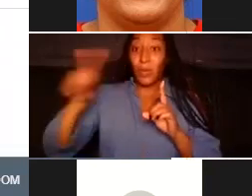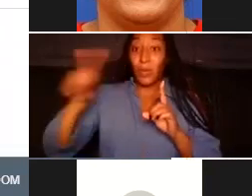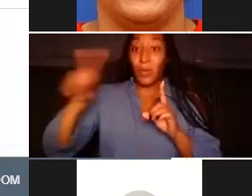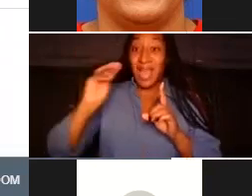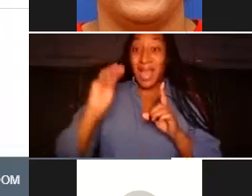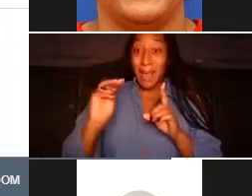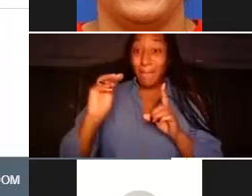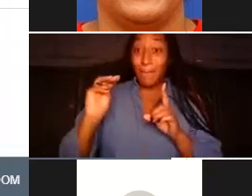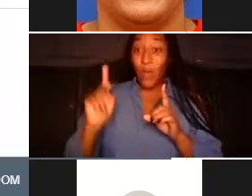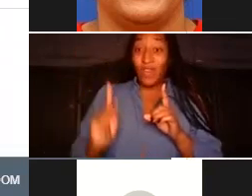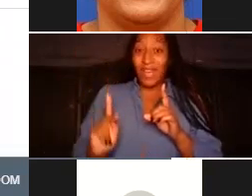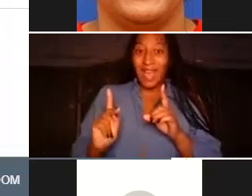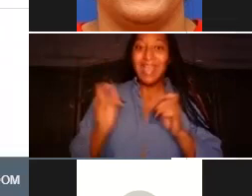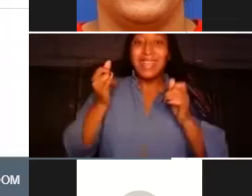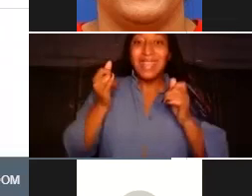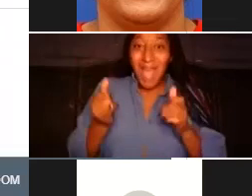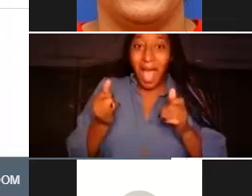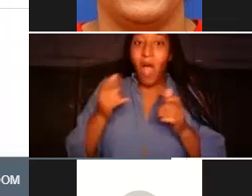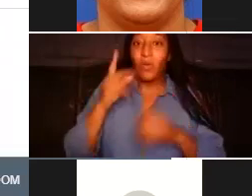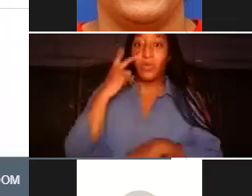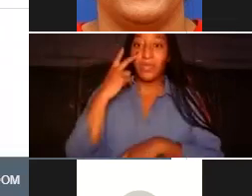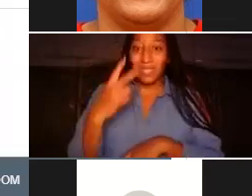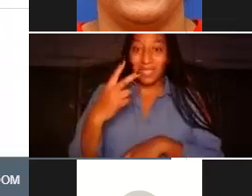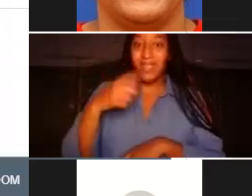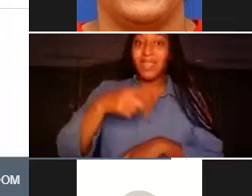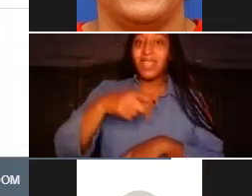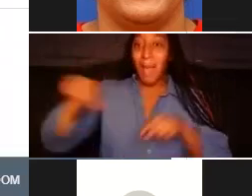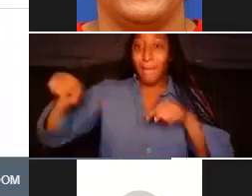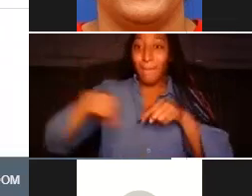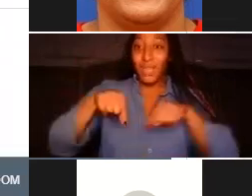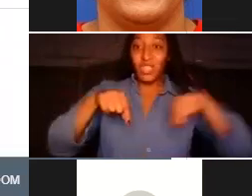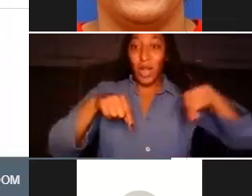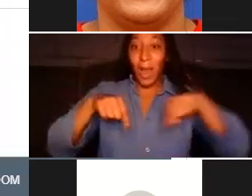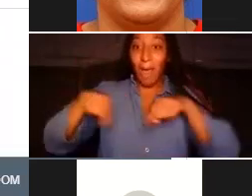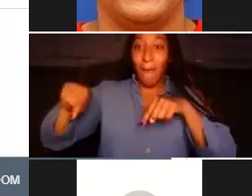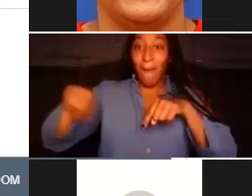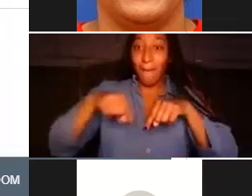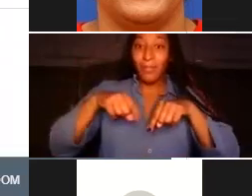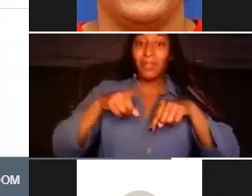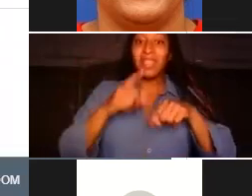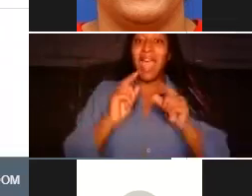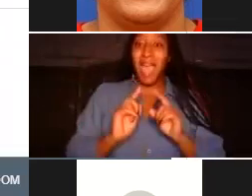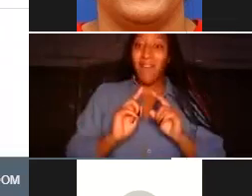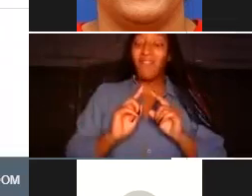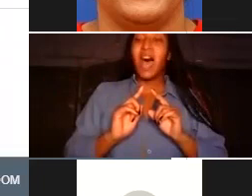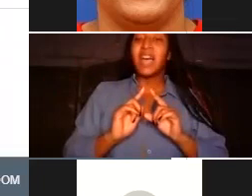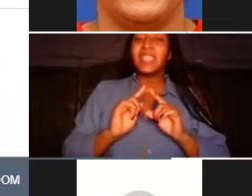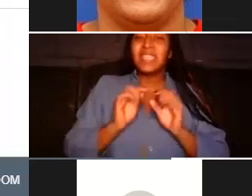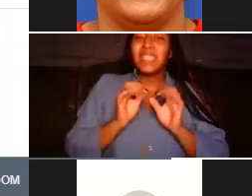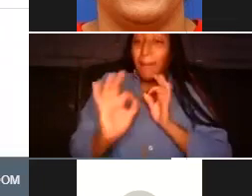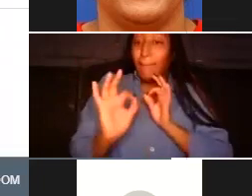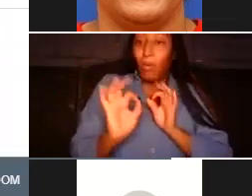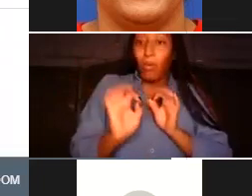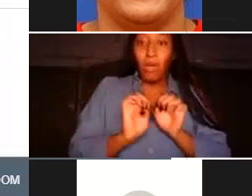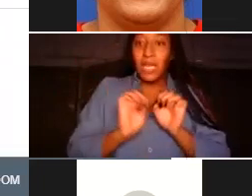a similar form in either of these oscillators, whether it's an object attached